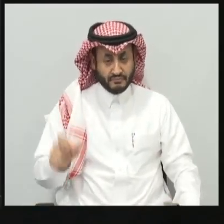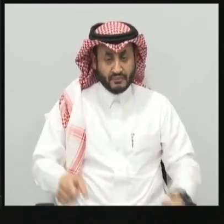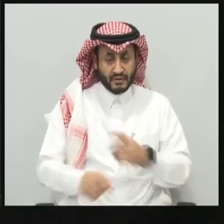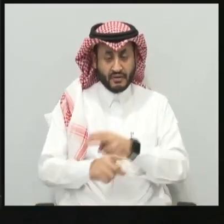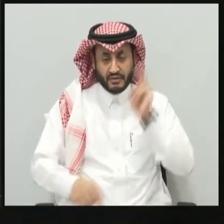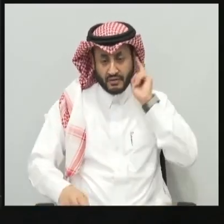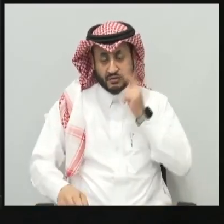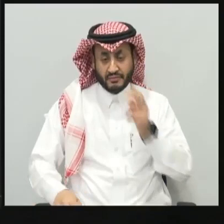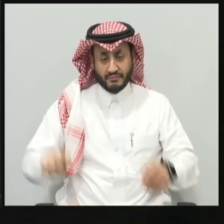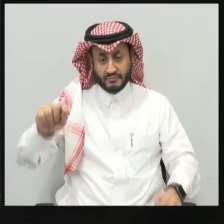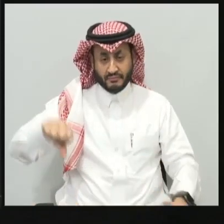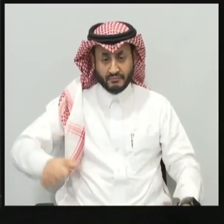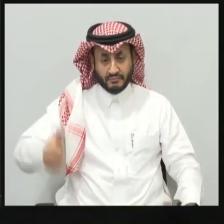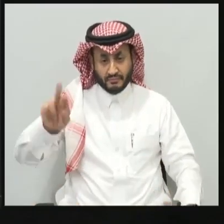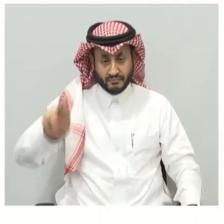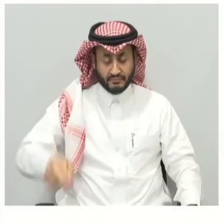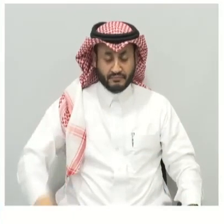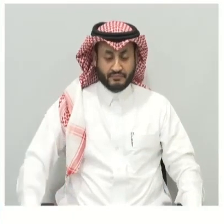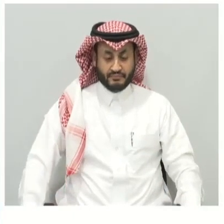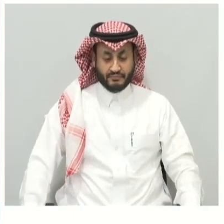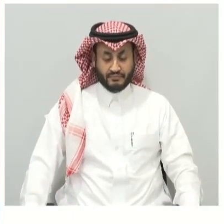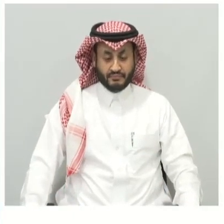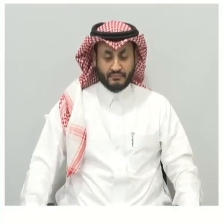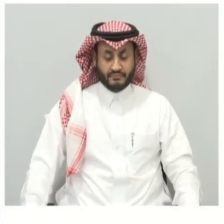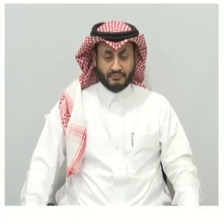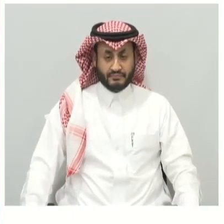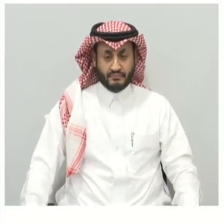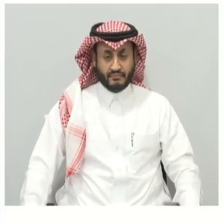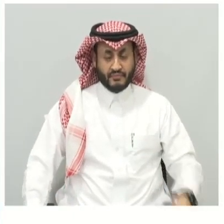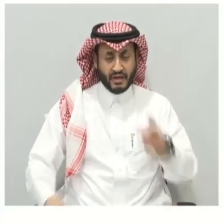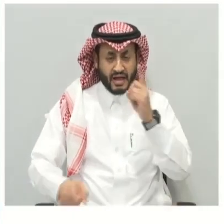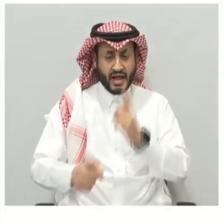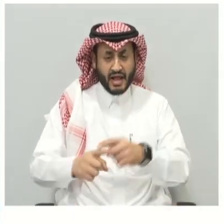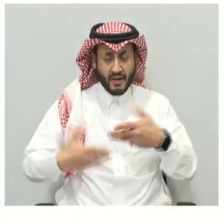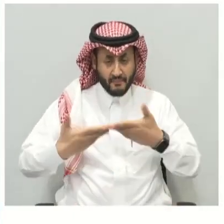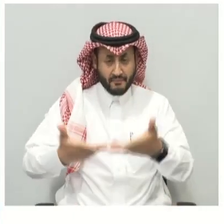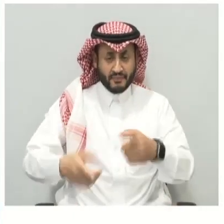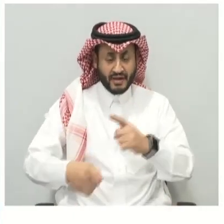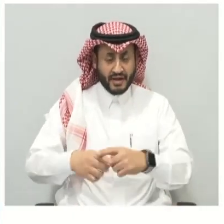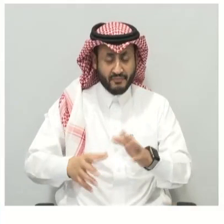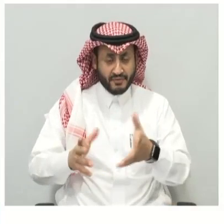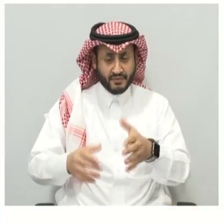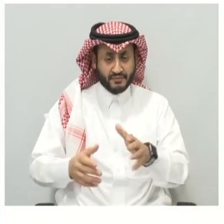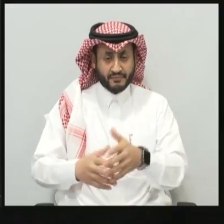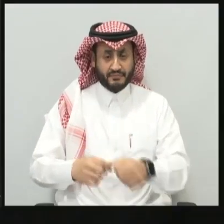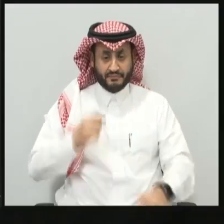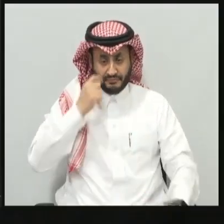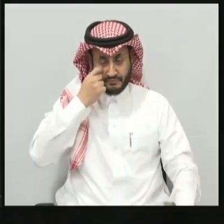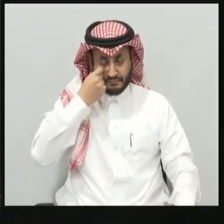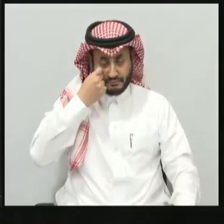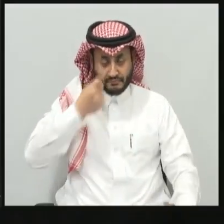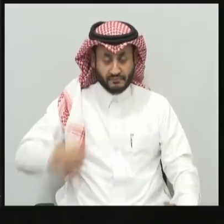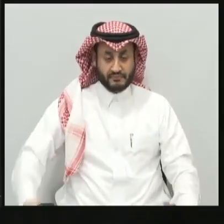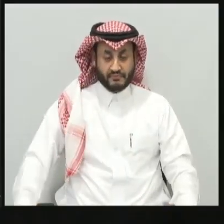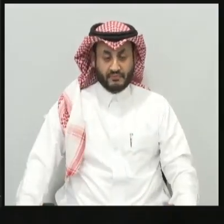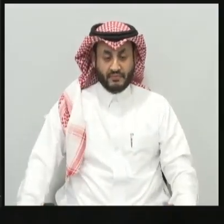by Mr. Fawaz Al-Aqil. So let's begin. A quick introduction of our new book, a new textbook, Super Goal